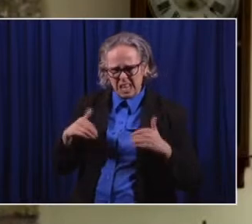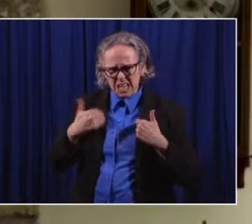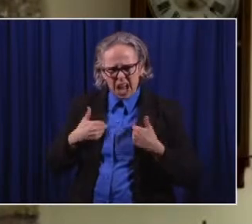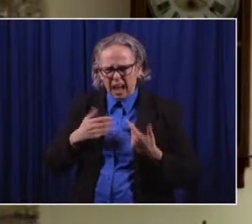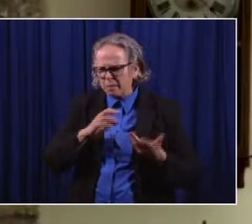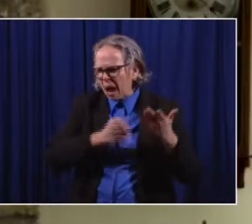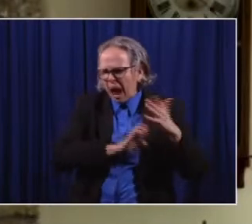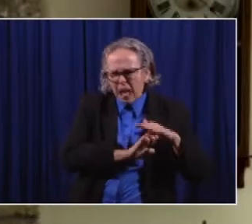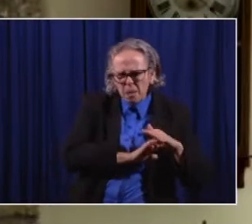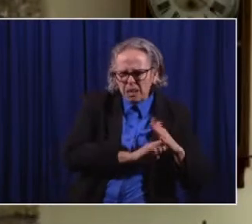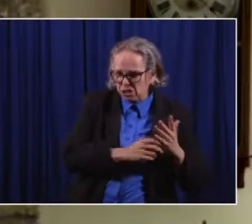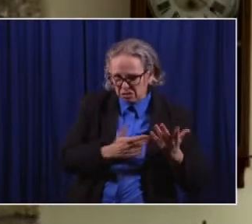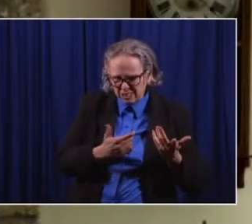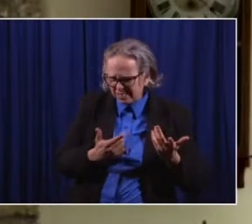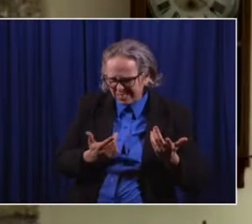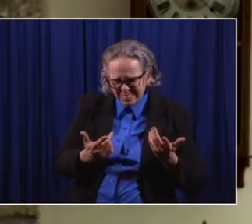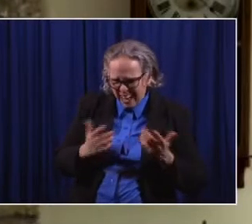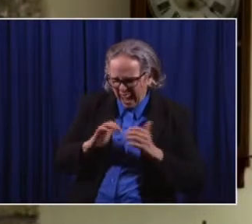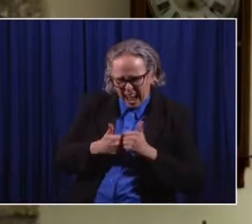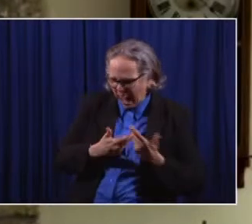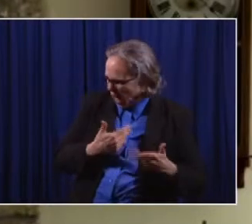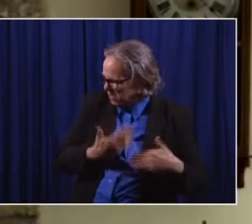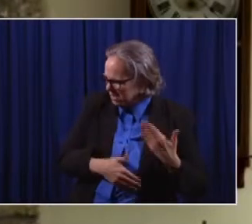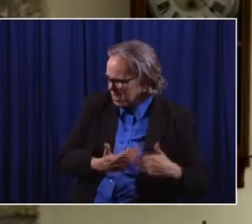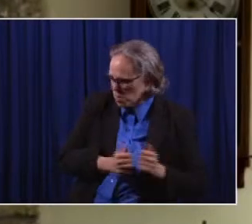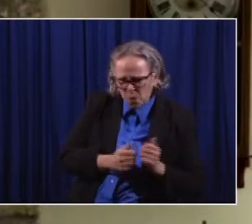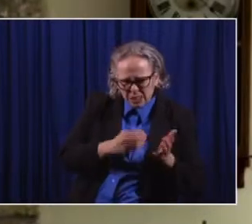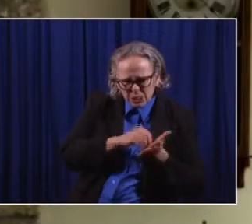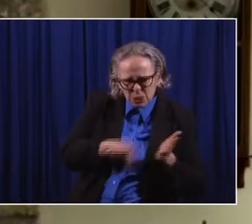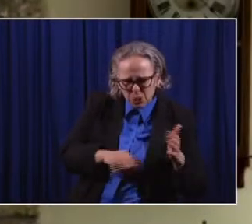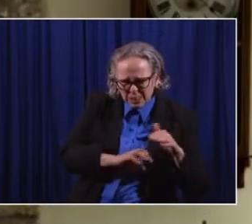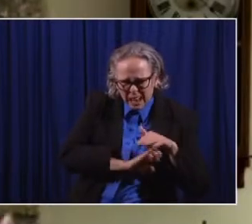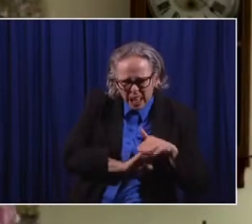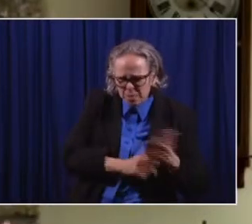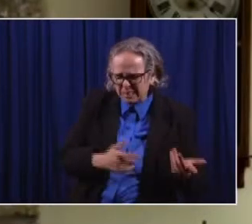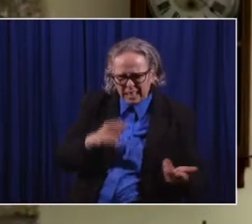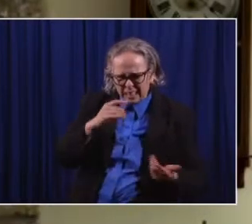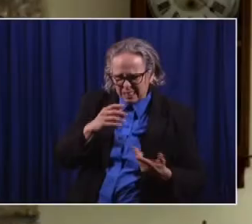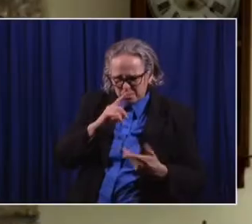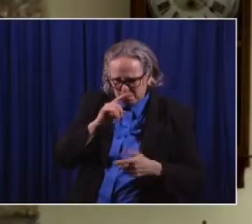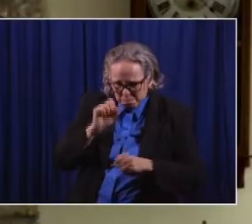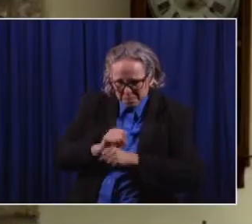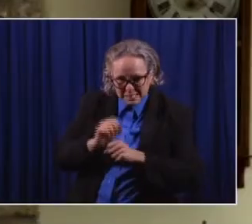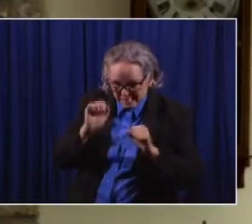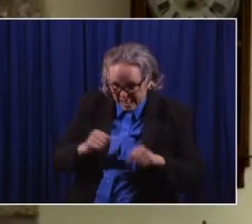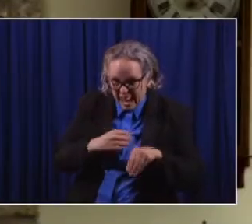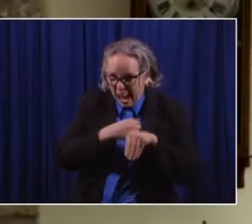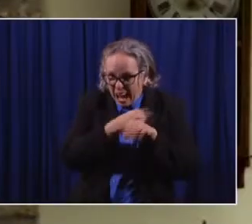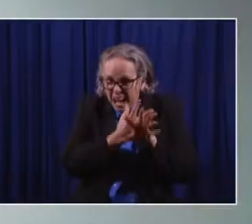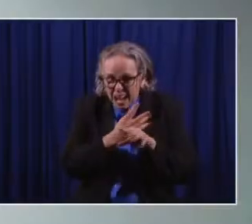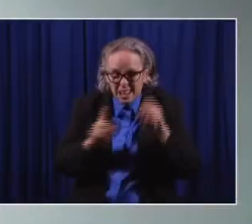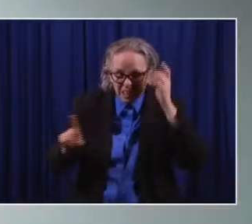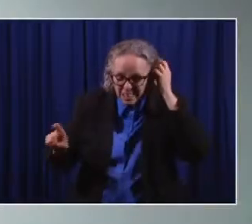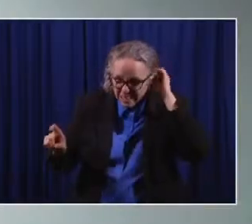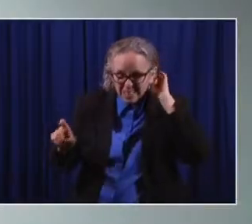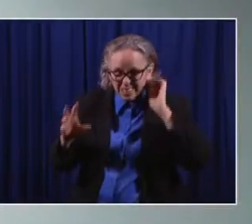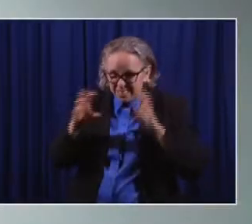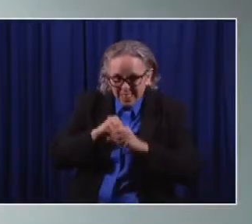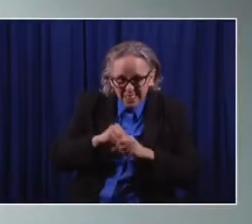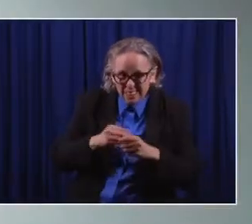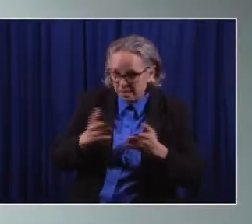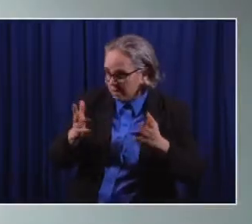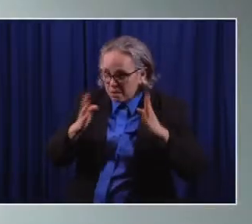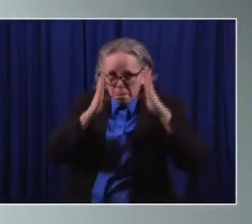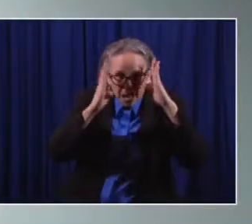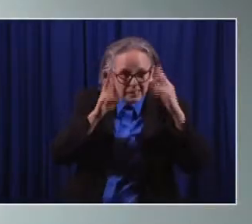does that work? Are these kids able to do it? Does it work? Oh, absolutely.